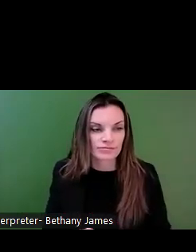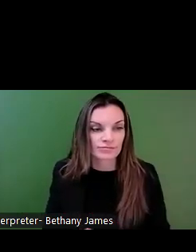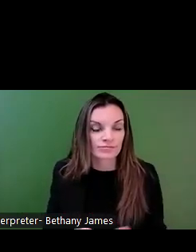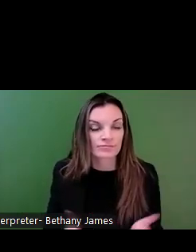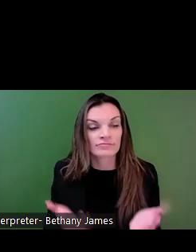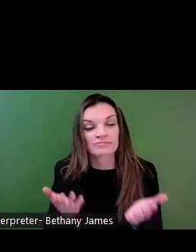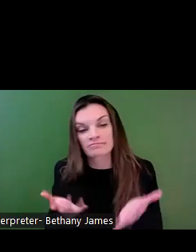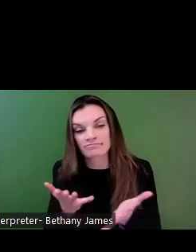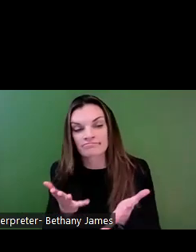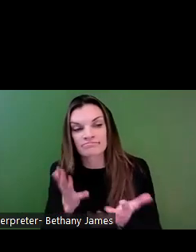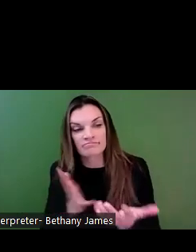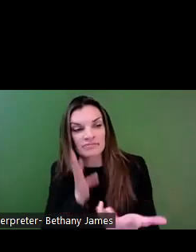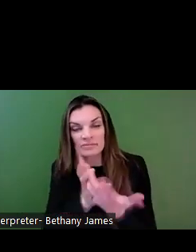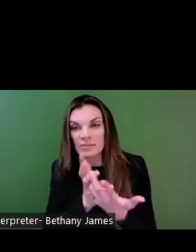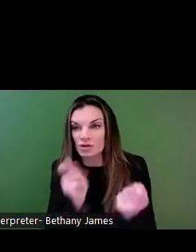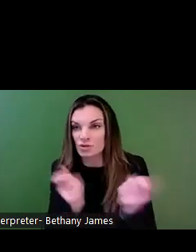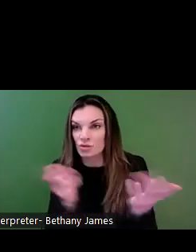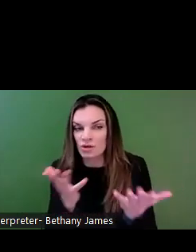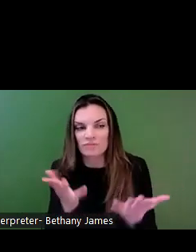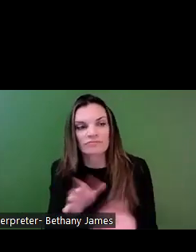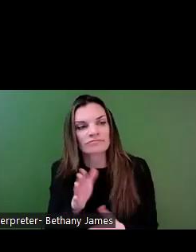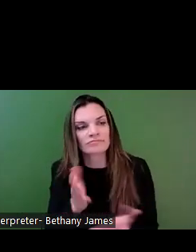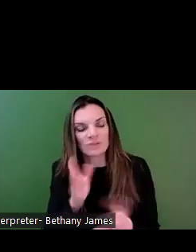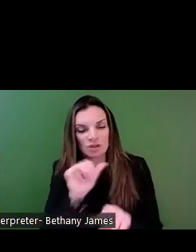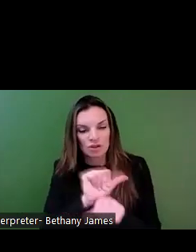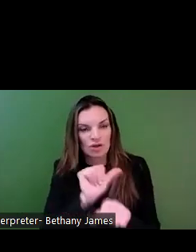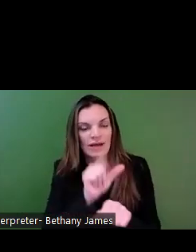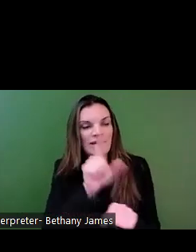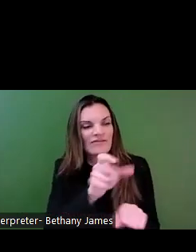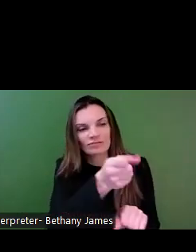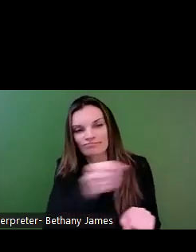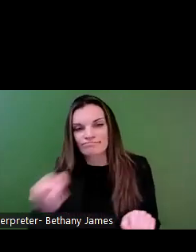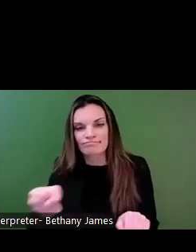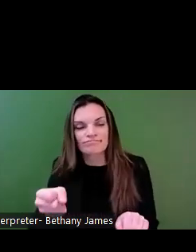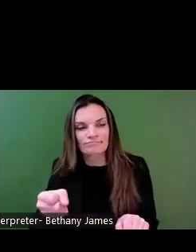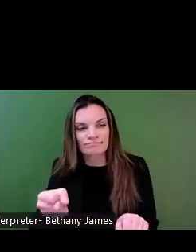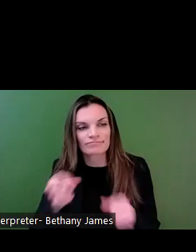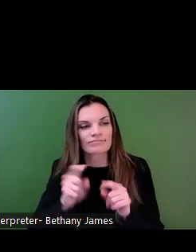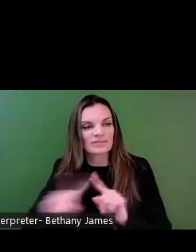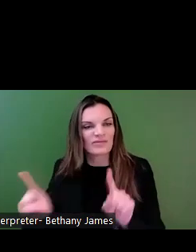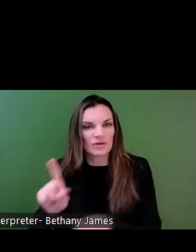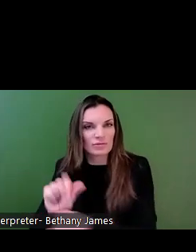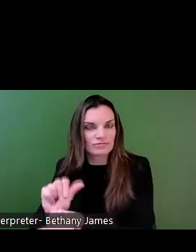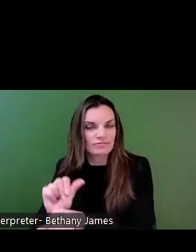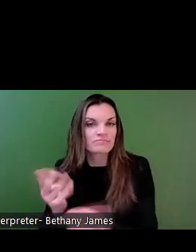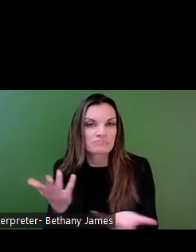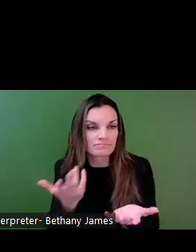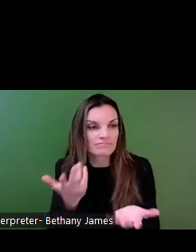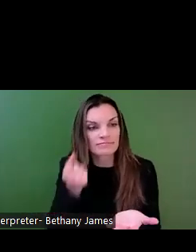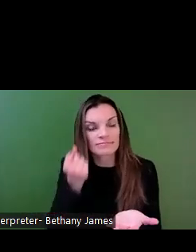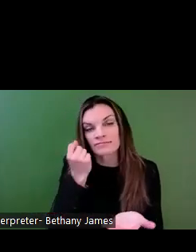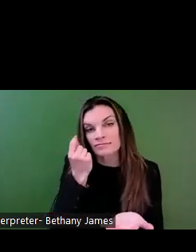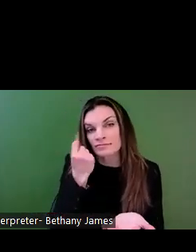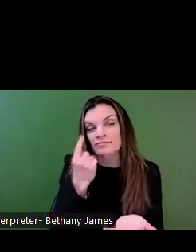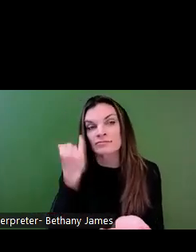could include job restructuring, and this is a form of a reasonable accommodation. For example, if answering the phone is a